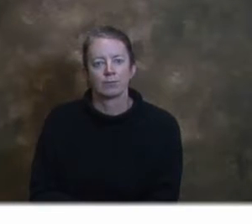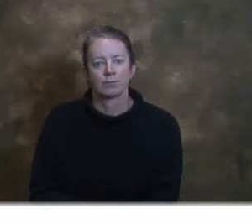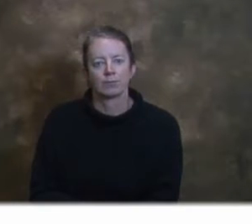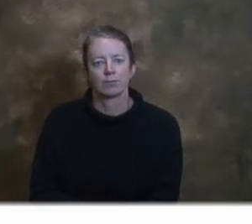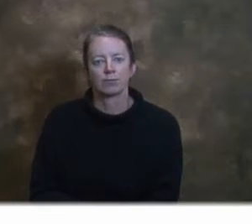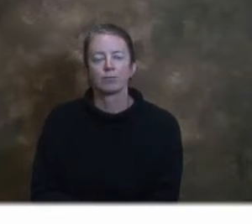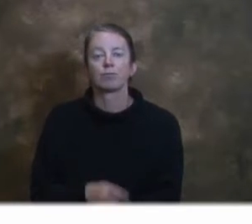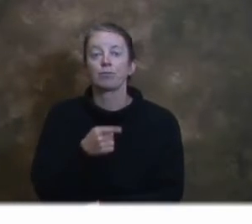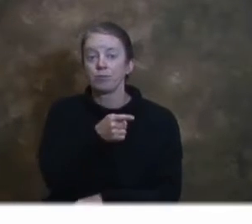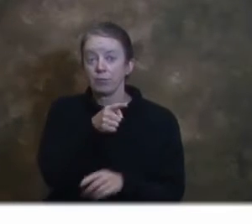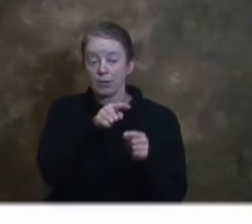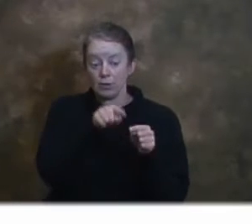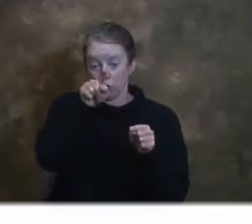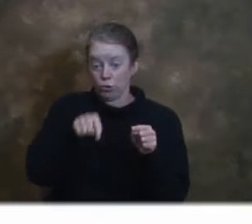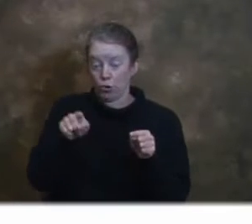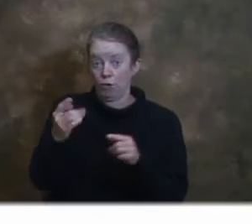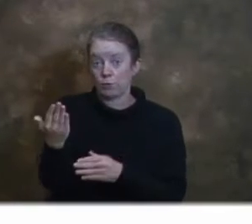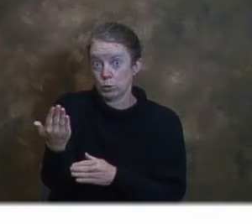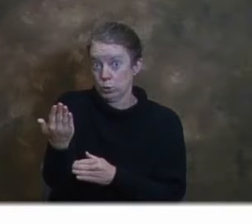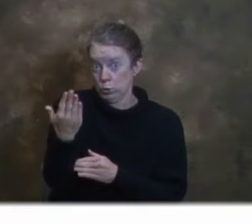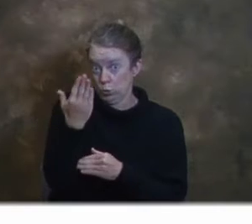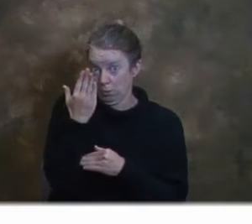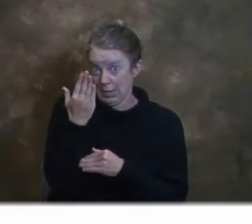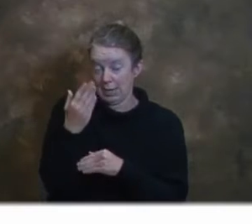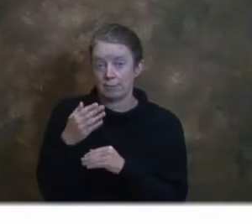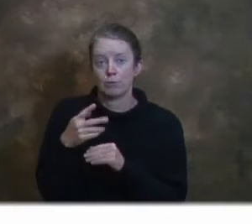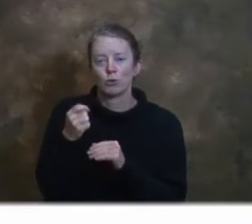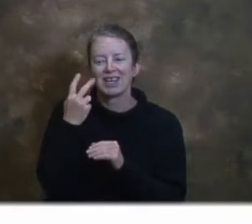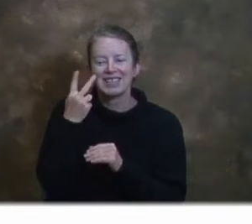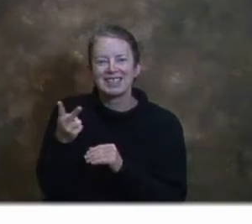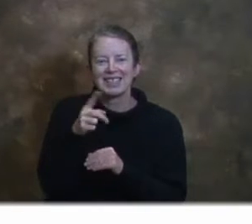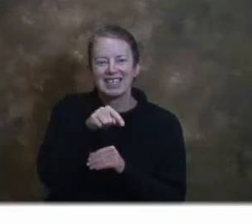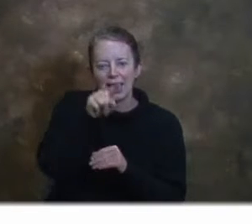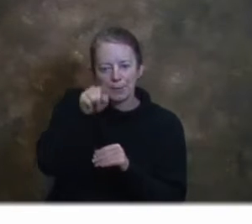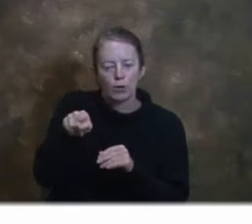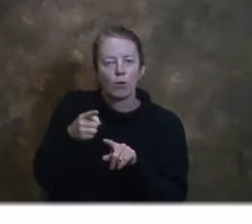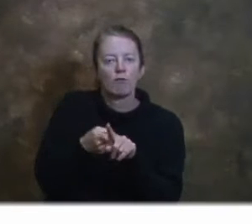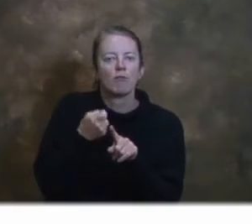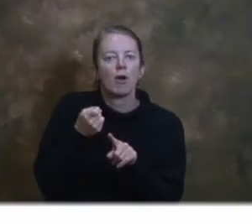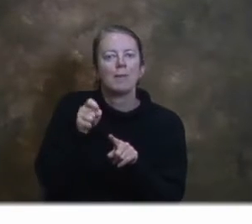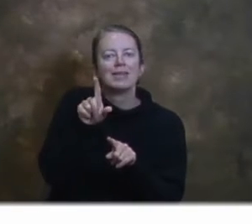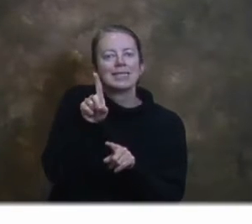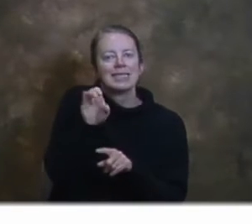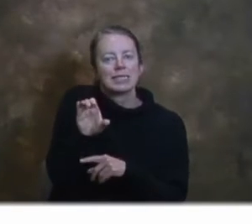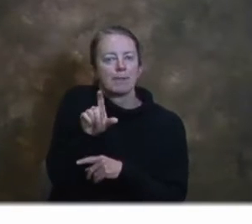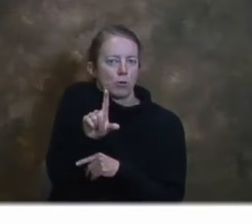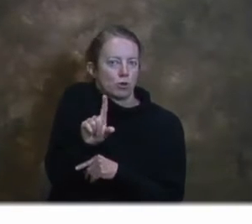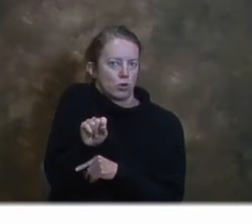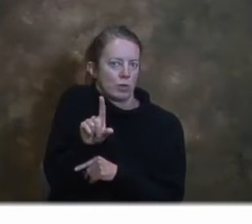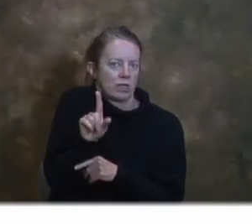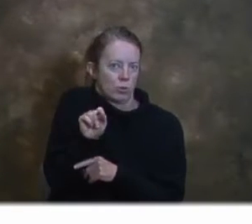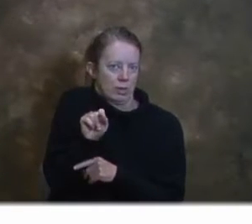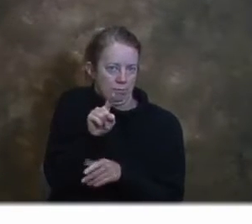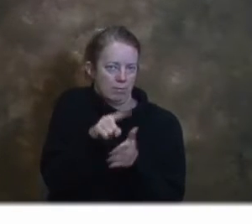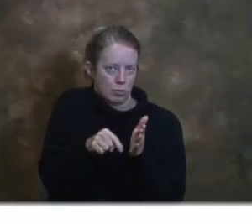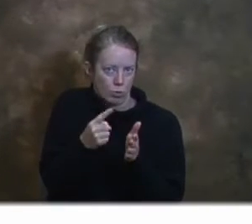Now, if I zoom in and just show you the Epi Curve from December 2020, which is showing right